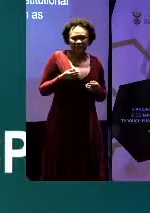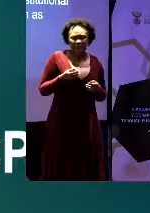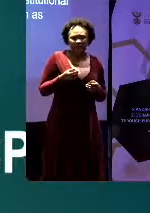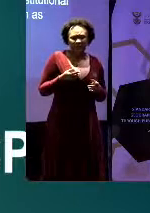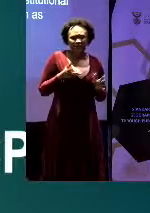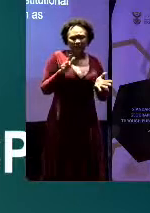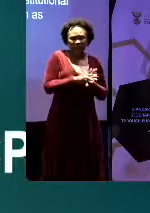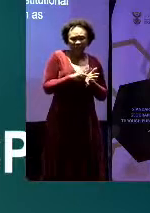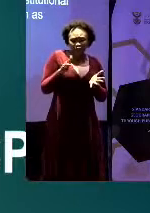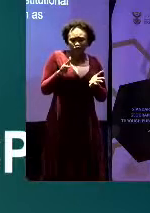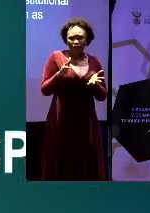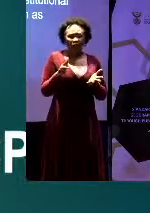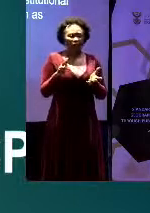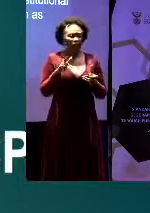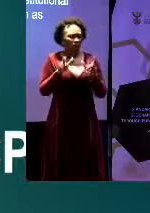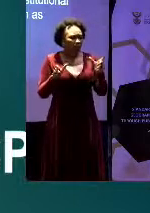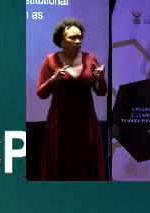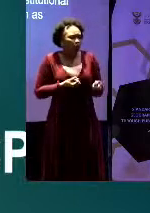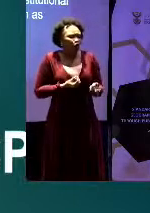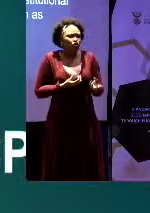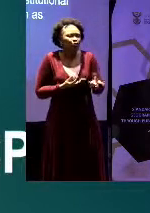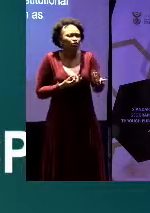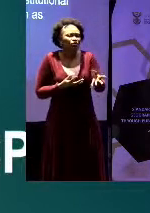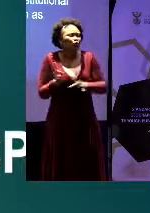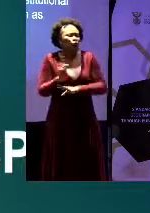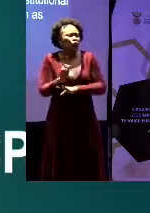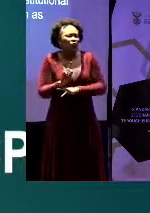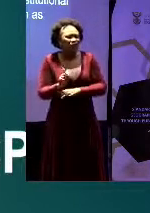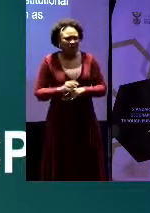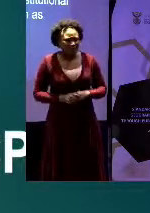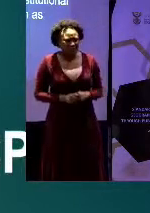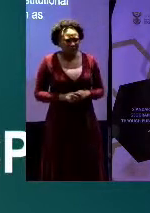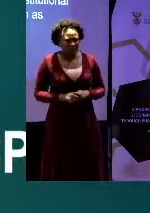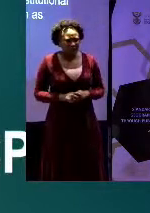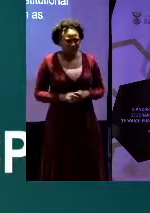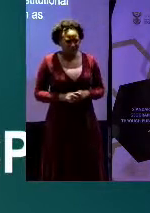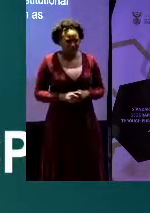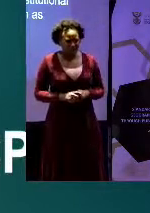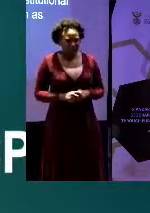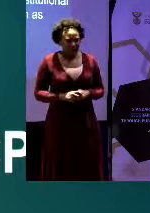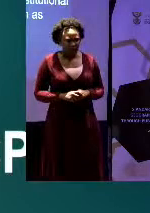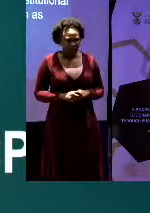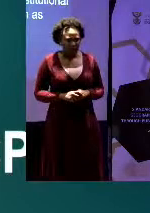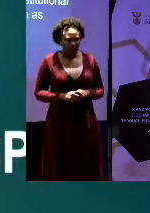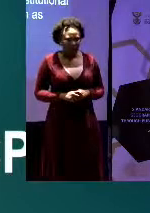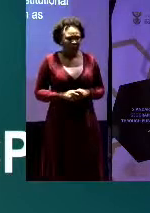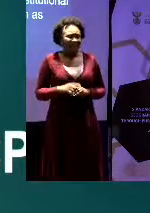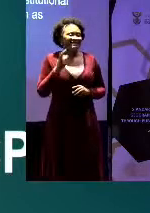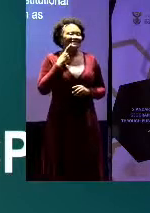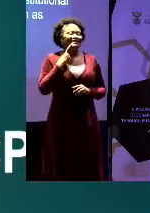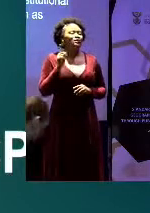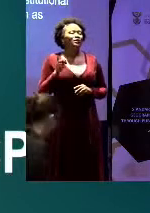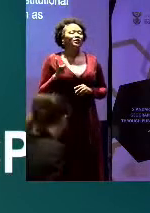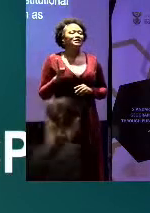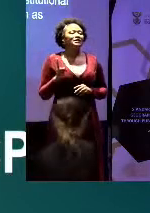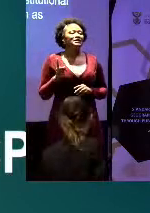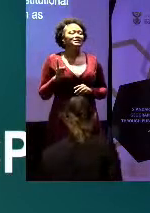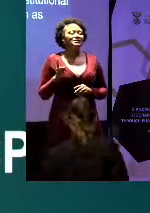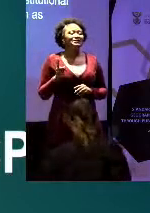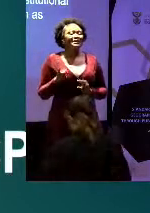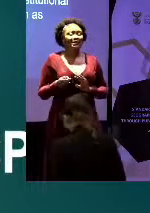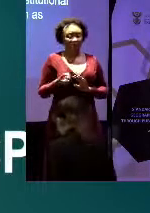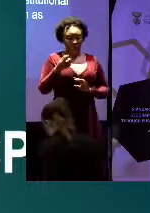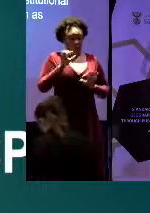ex-officio members to the work of the WCPGNC? Simply put, ex-officio